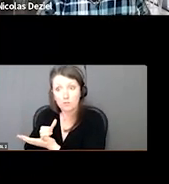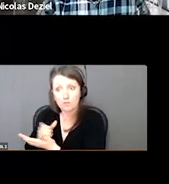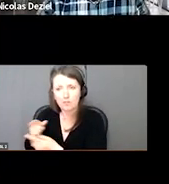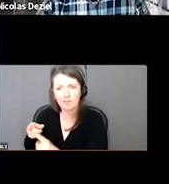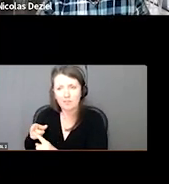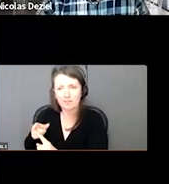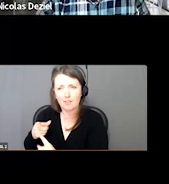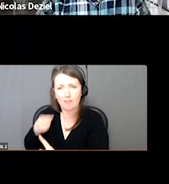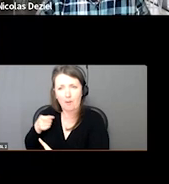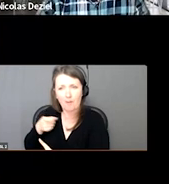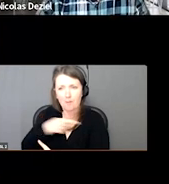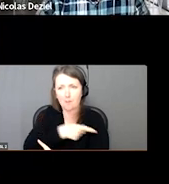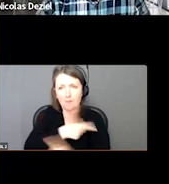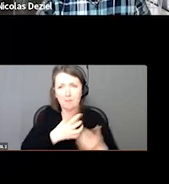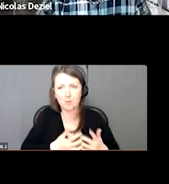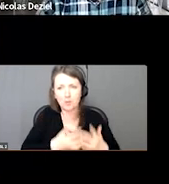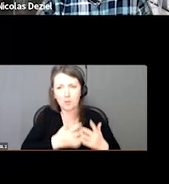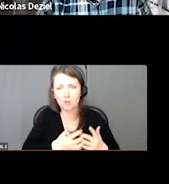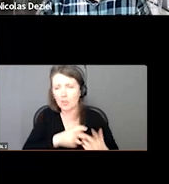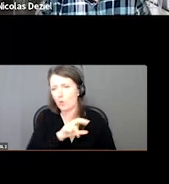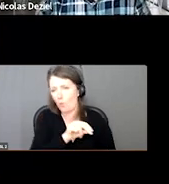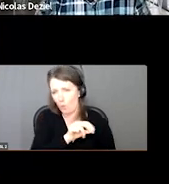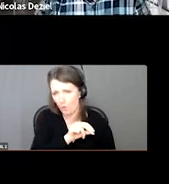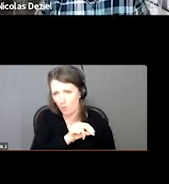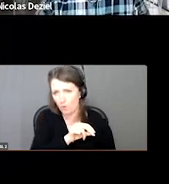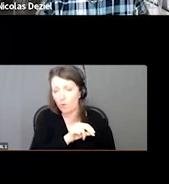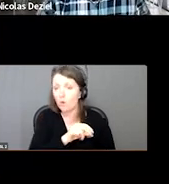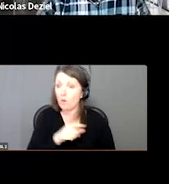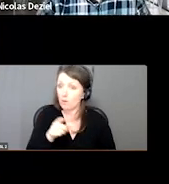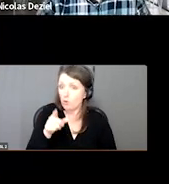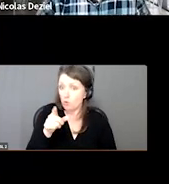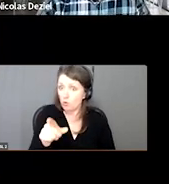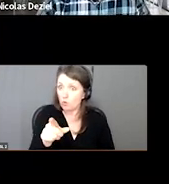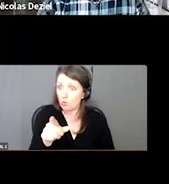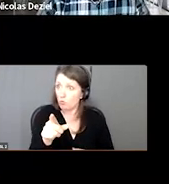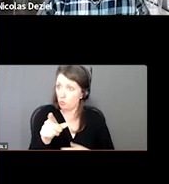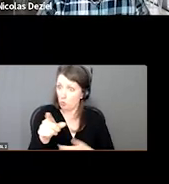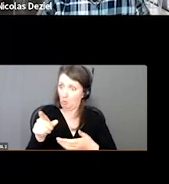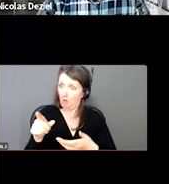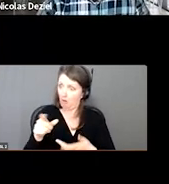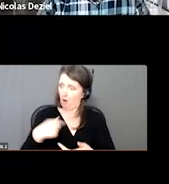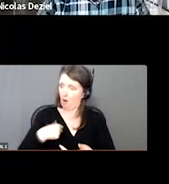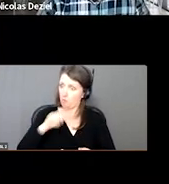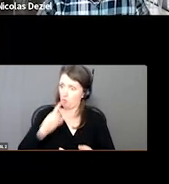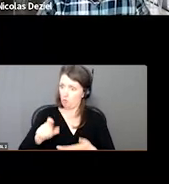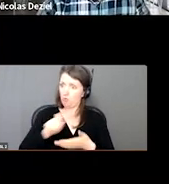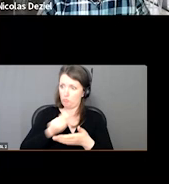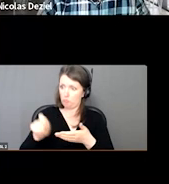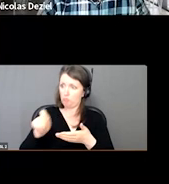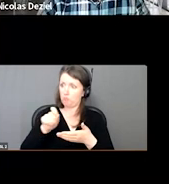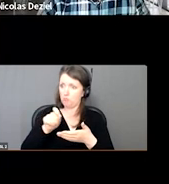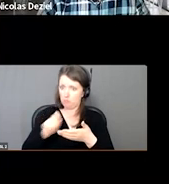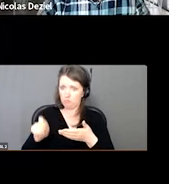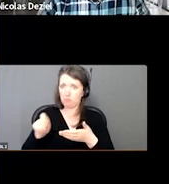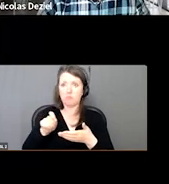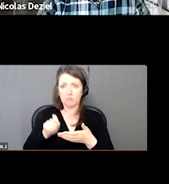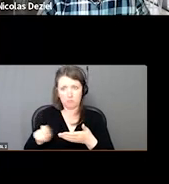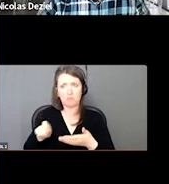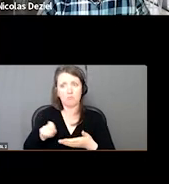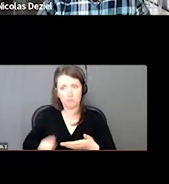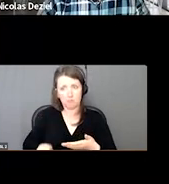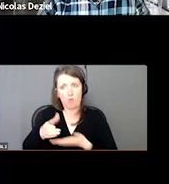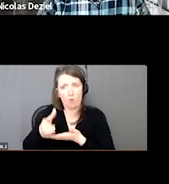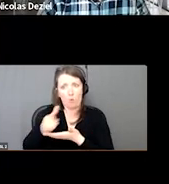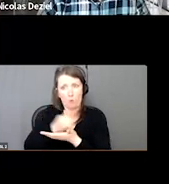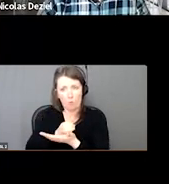you have probably designed it with your own hands, creating the course. This would actually be better protected with